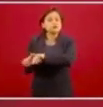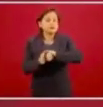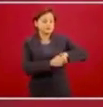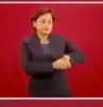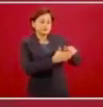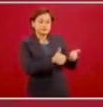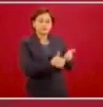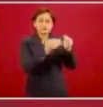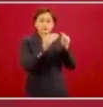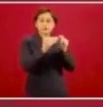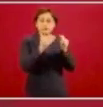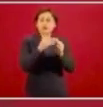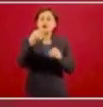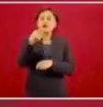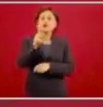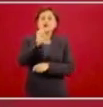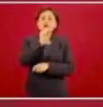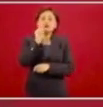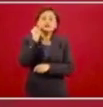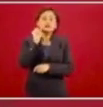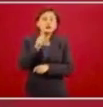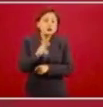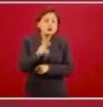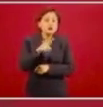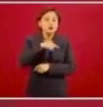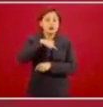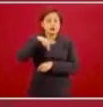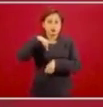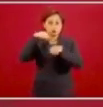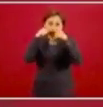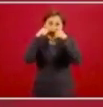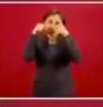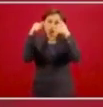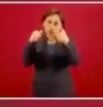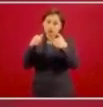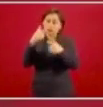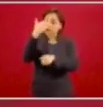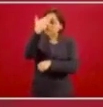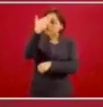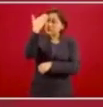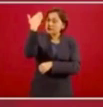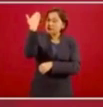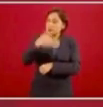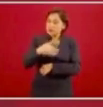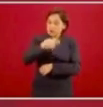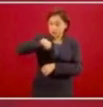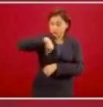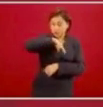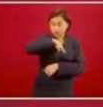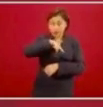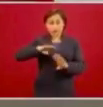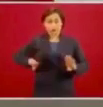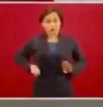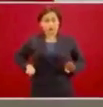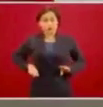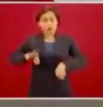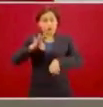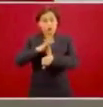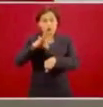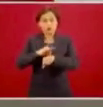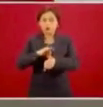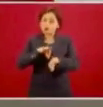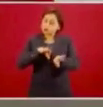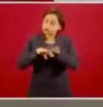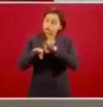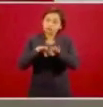fulfilling two different roles, which is on one side protecting these vulnerable people, but